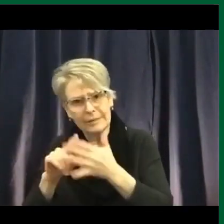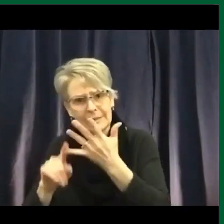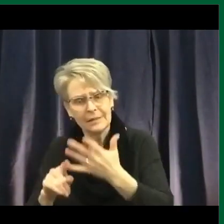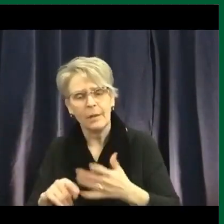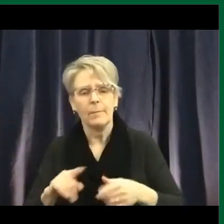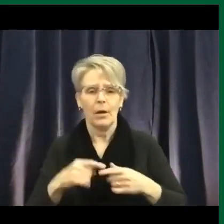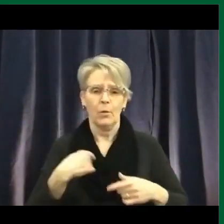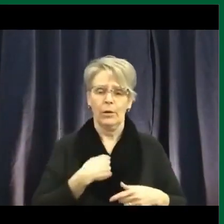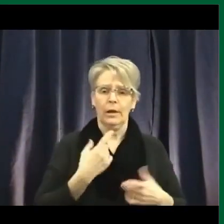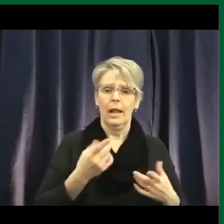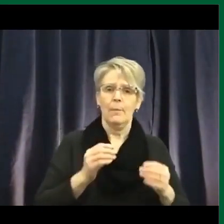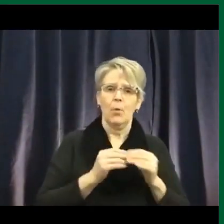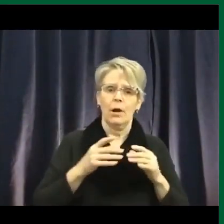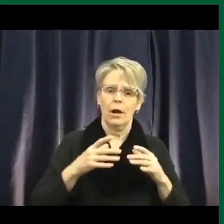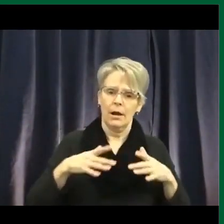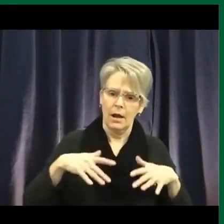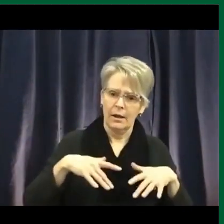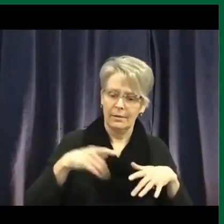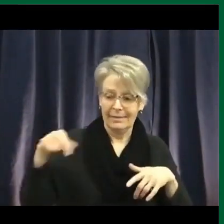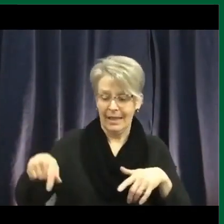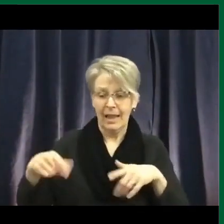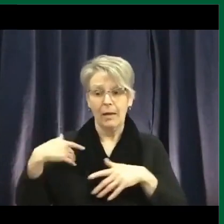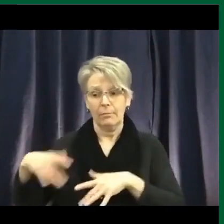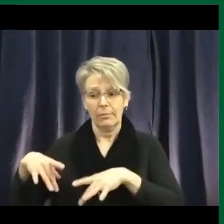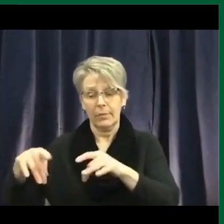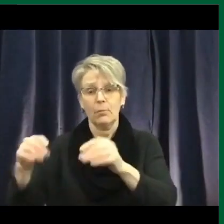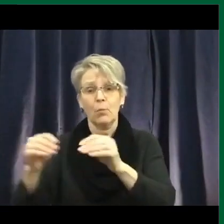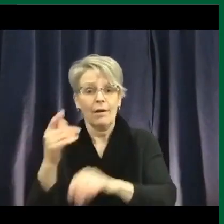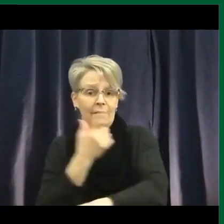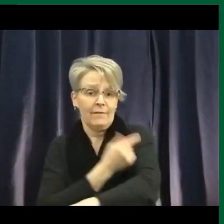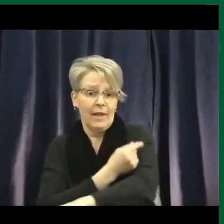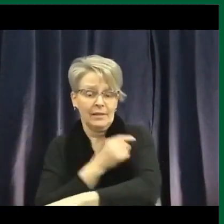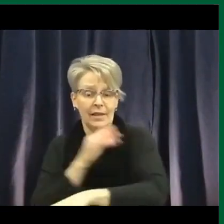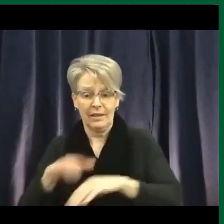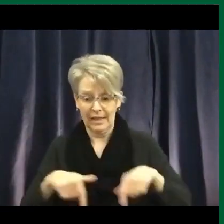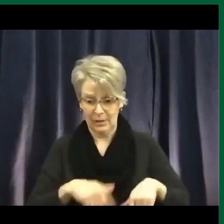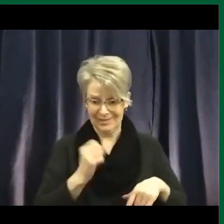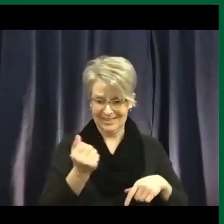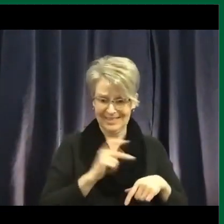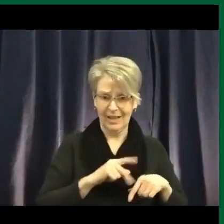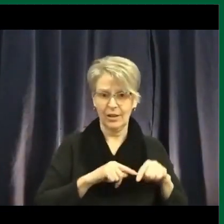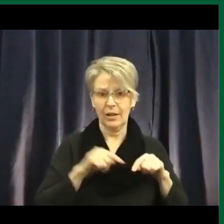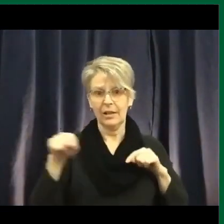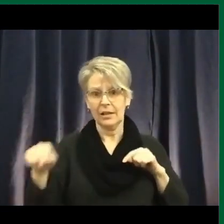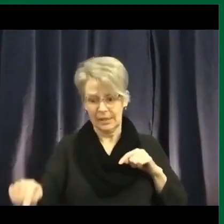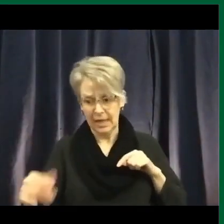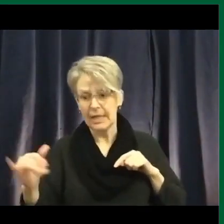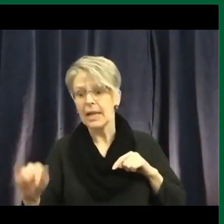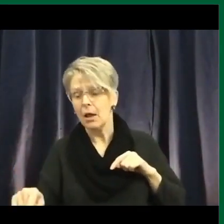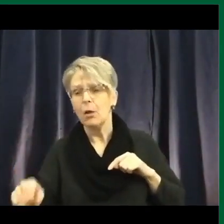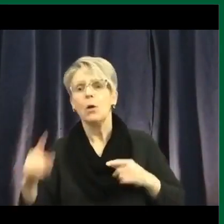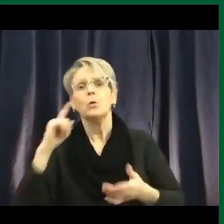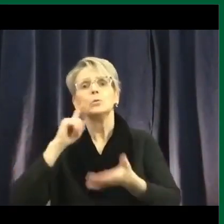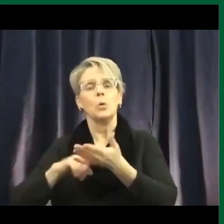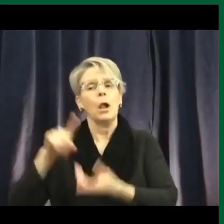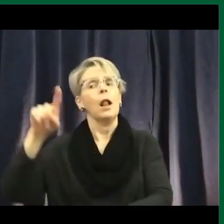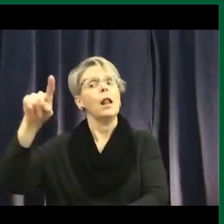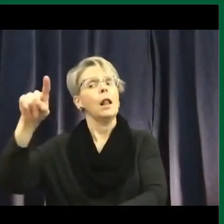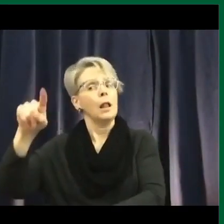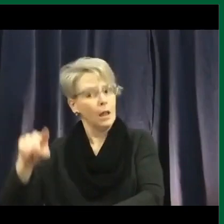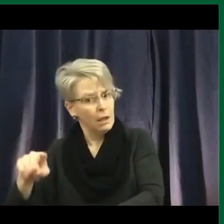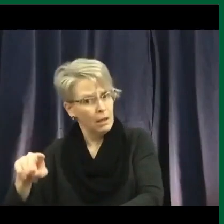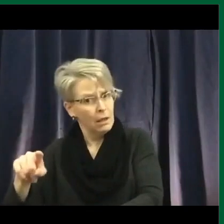quicker access to vaccines than what we had here in Saskatchewan, they are seeing greatly decreased numbers in both their hospitalizations